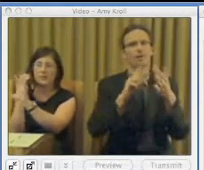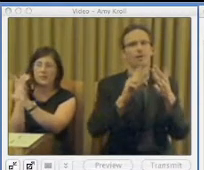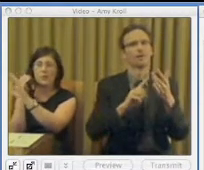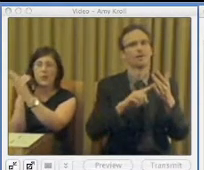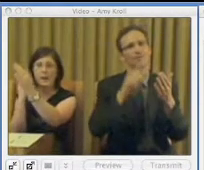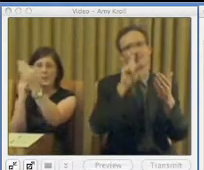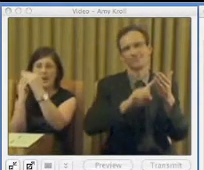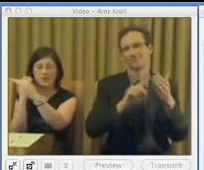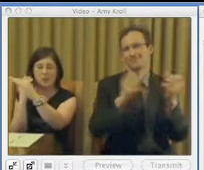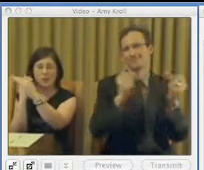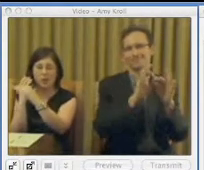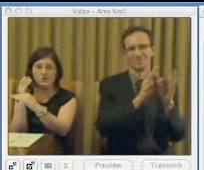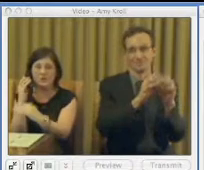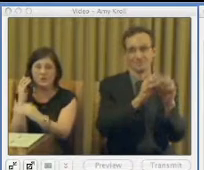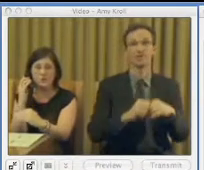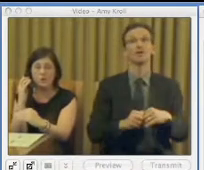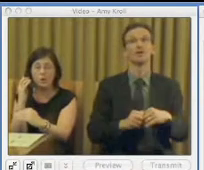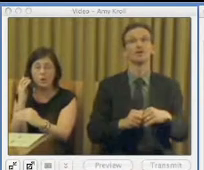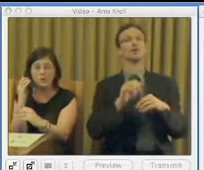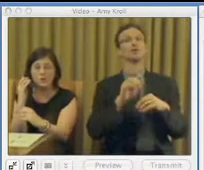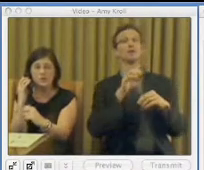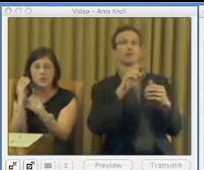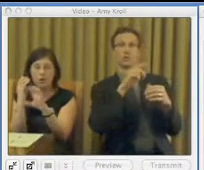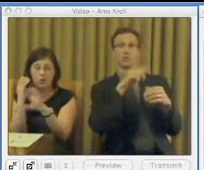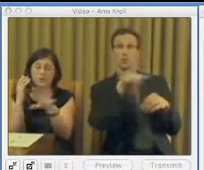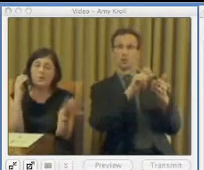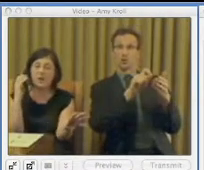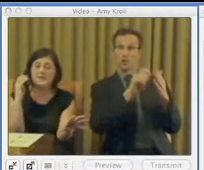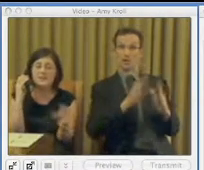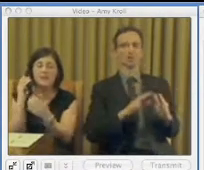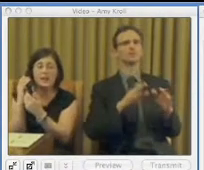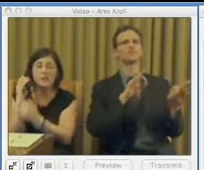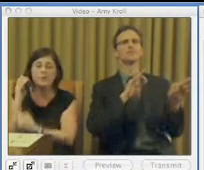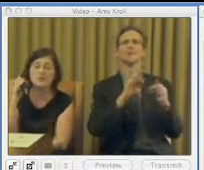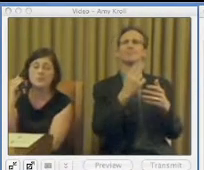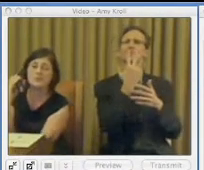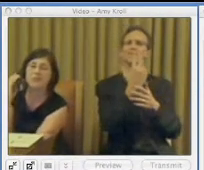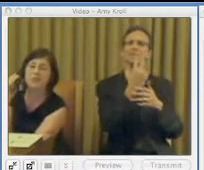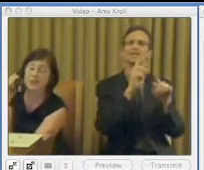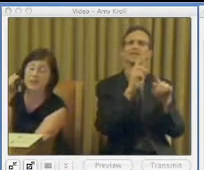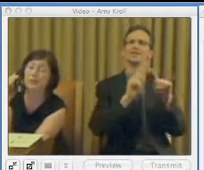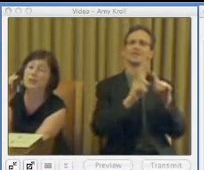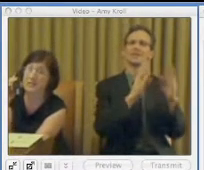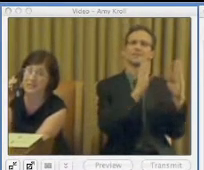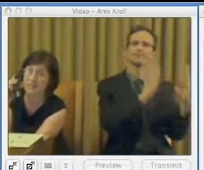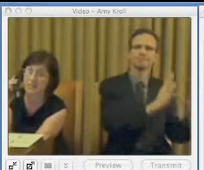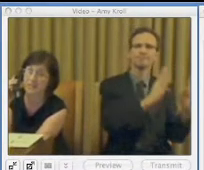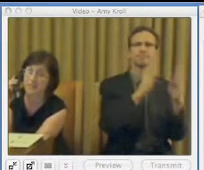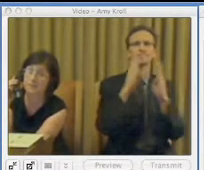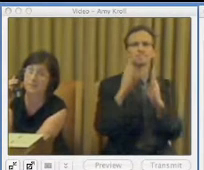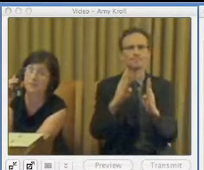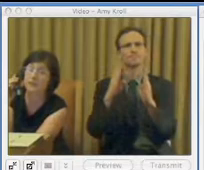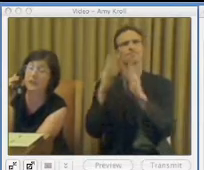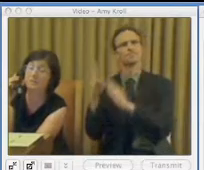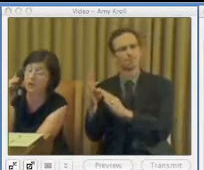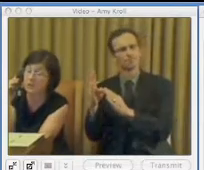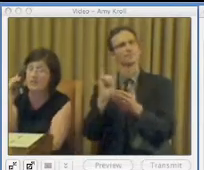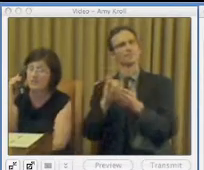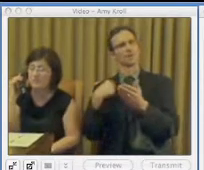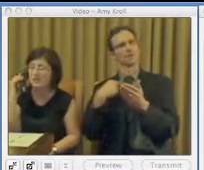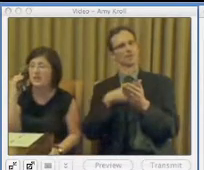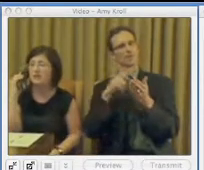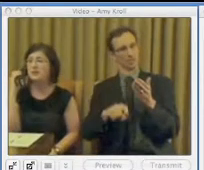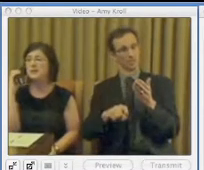And I think that the three-way approach that they talk about also applies to spoken language interpreting research in the community